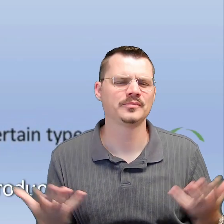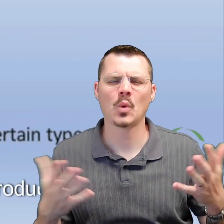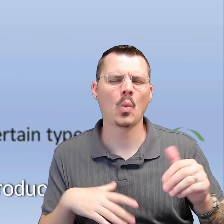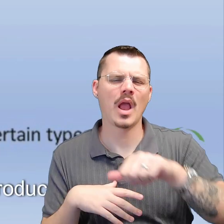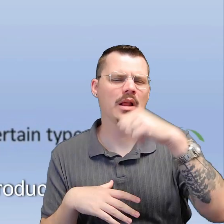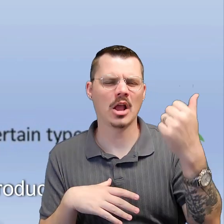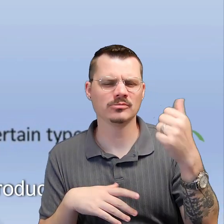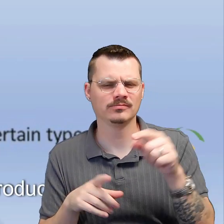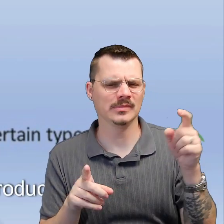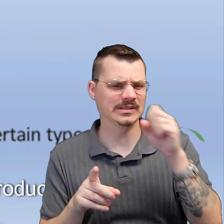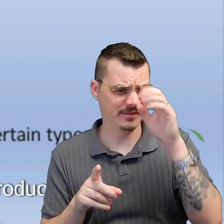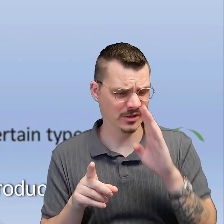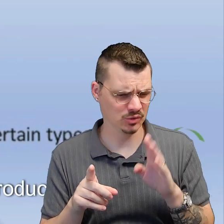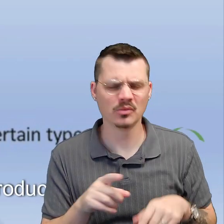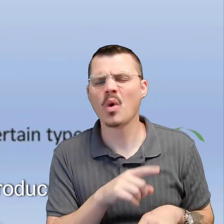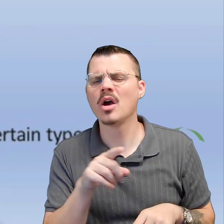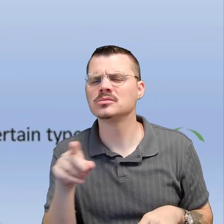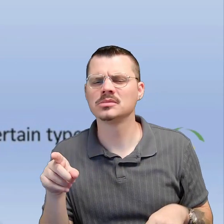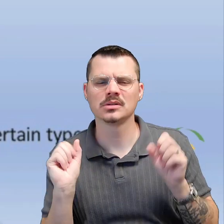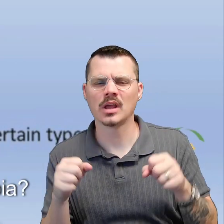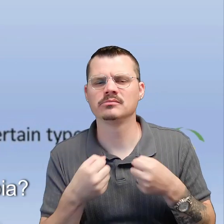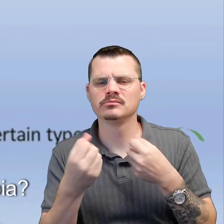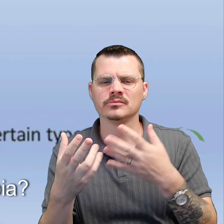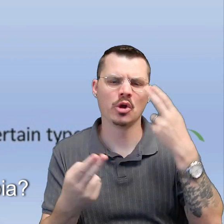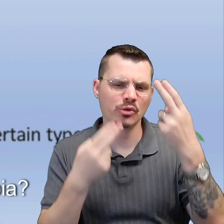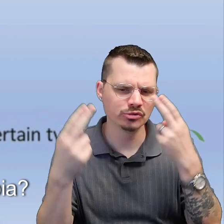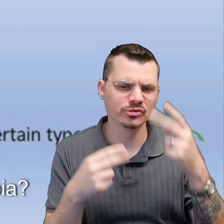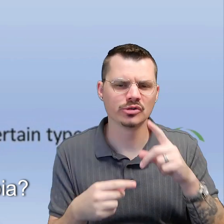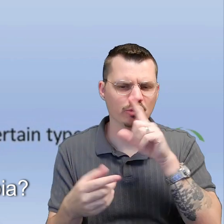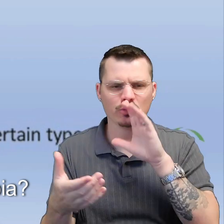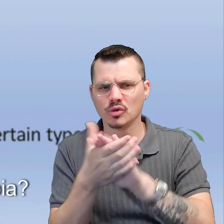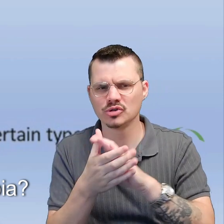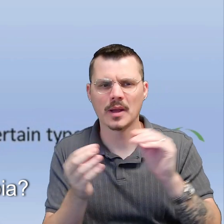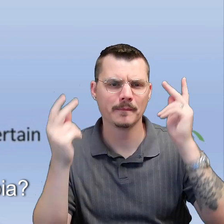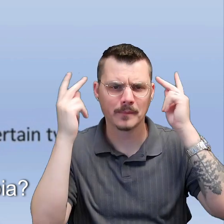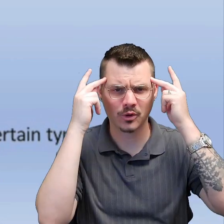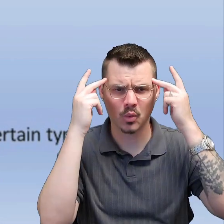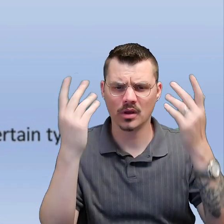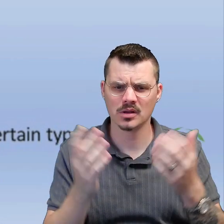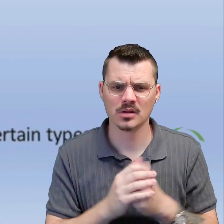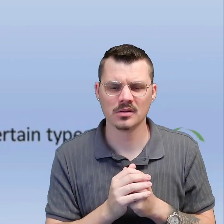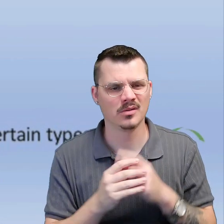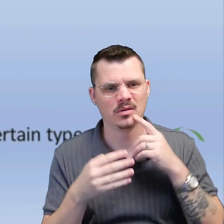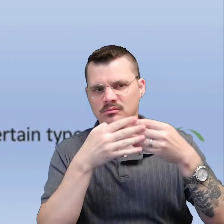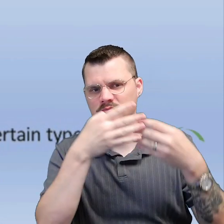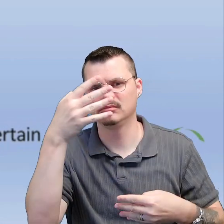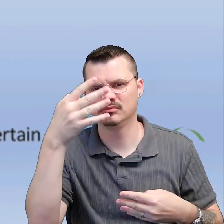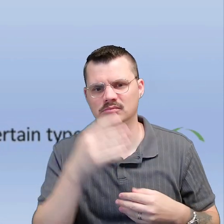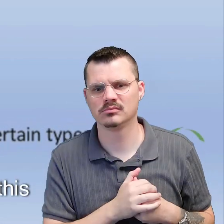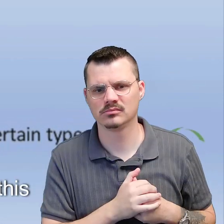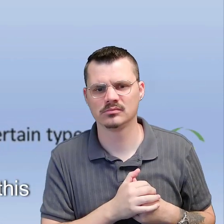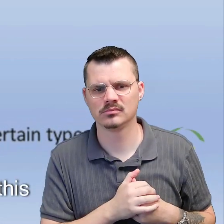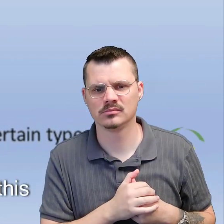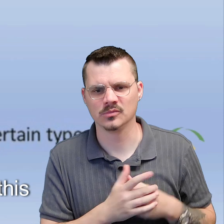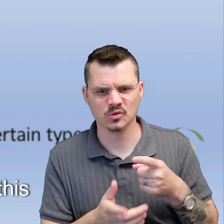What else besides schizophrenia can produce hallucinations, delusions, and paranoia? A whole bunch of stuff.